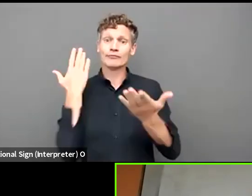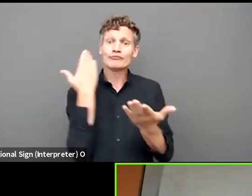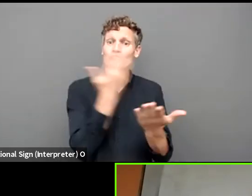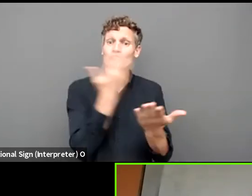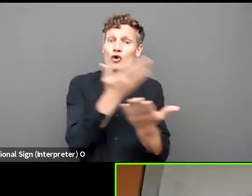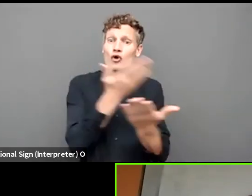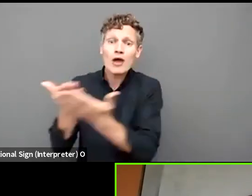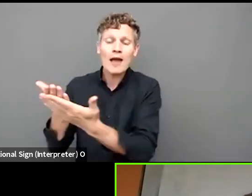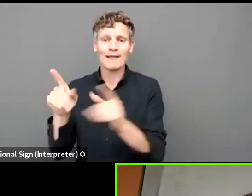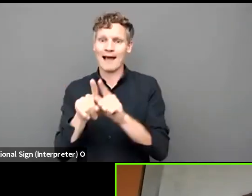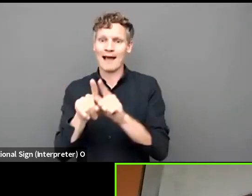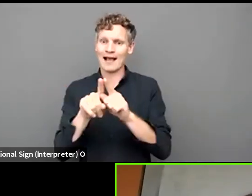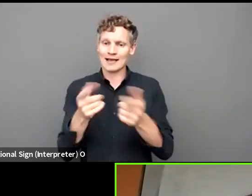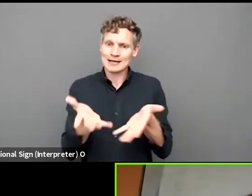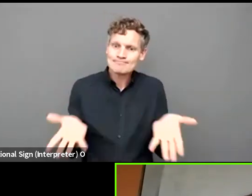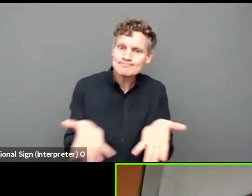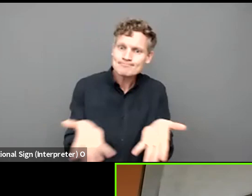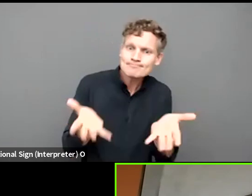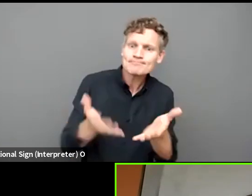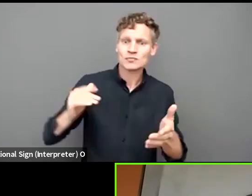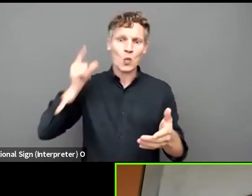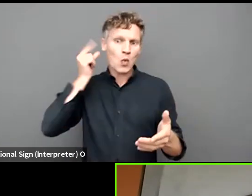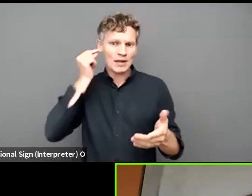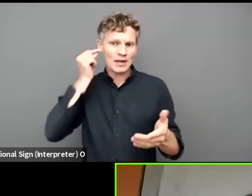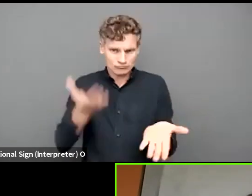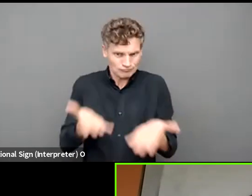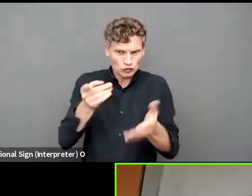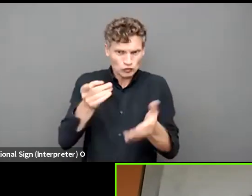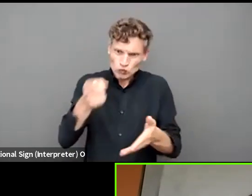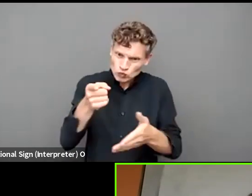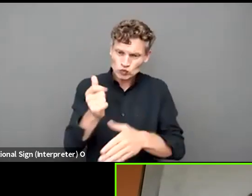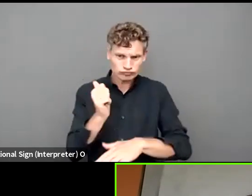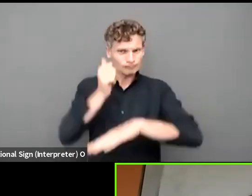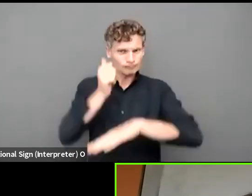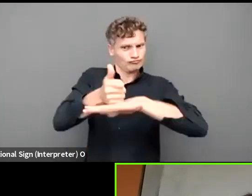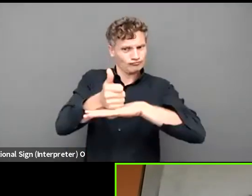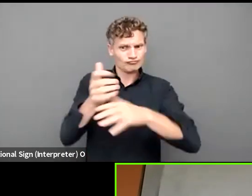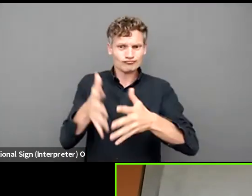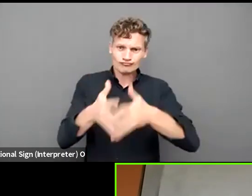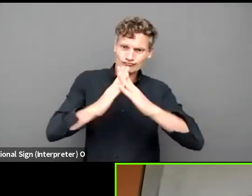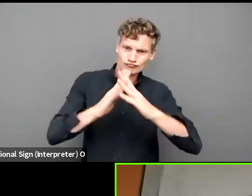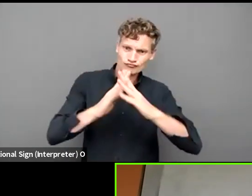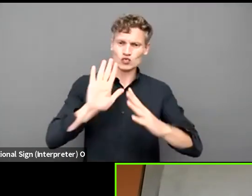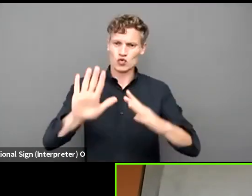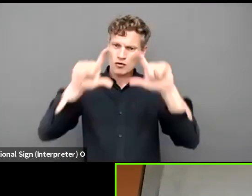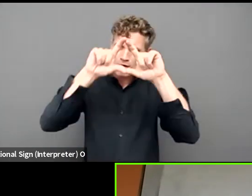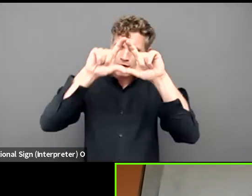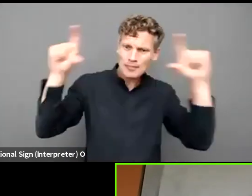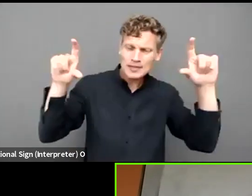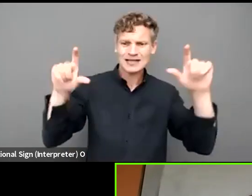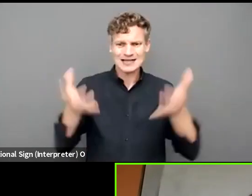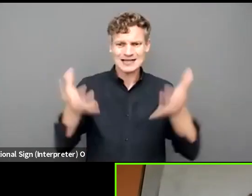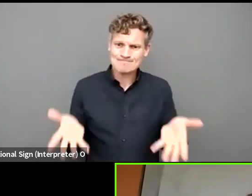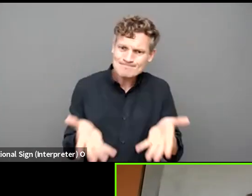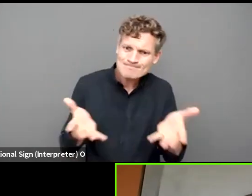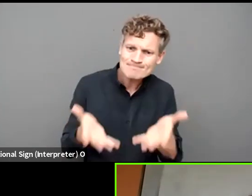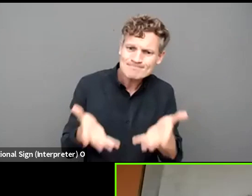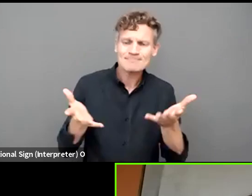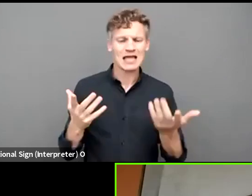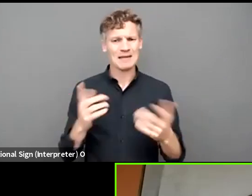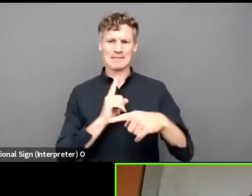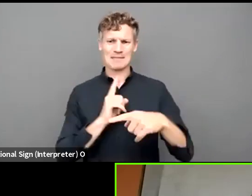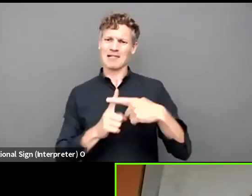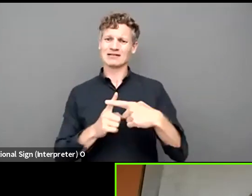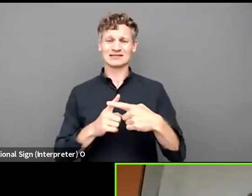to choose differently in terms of educational choices, and raising awareness of the business case of equal pay,